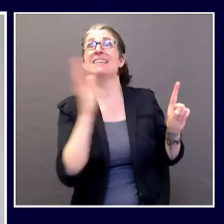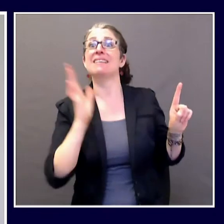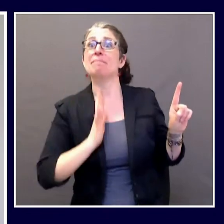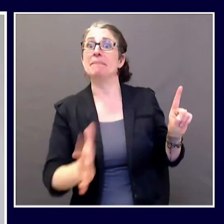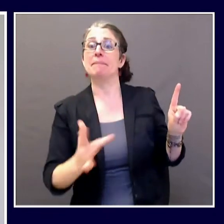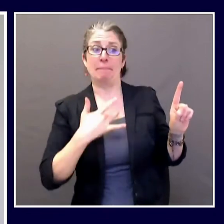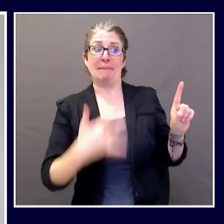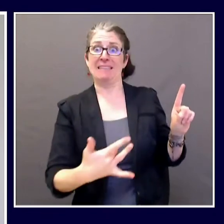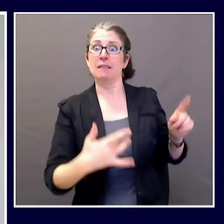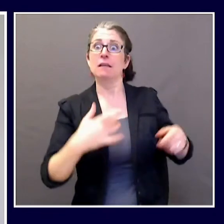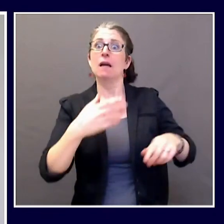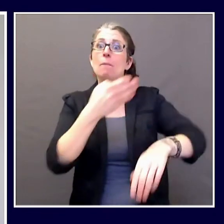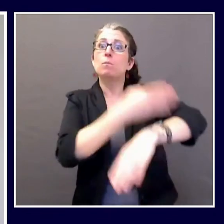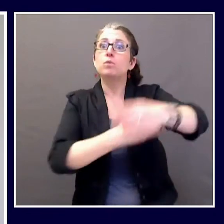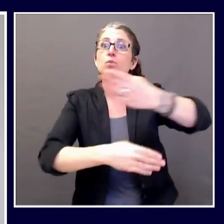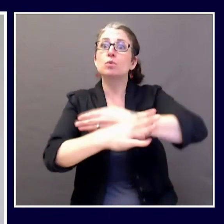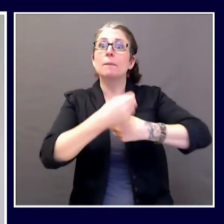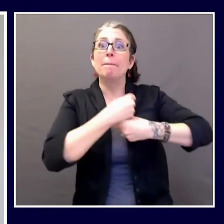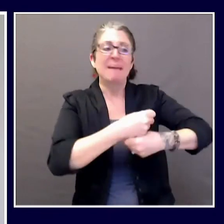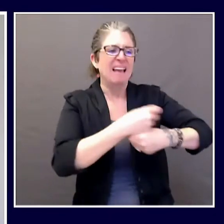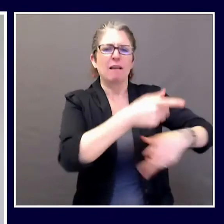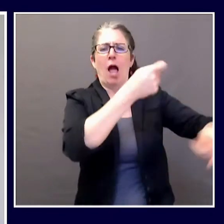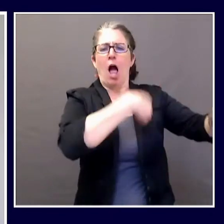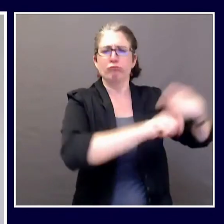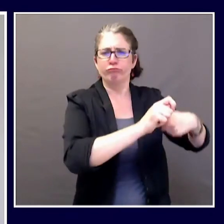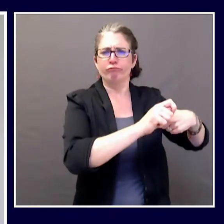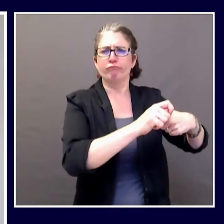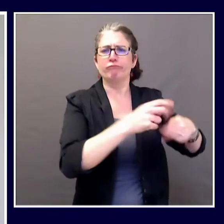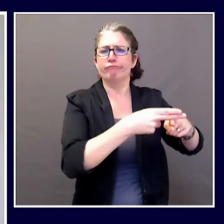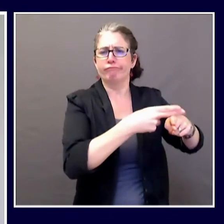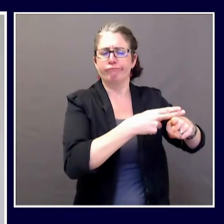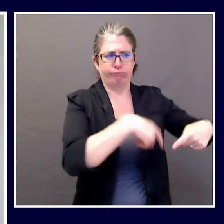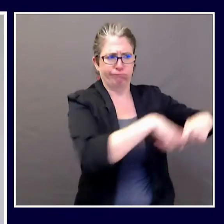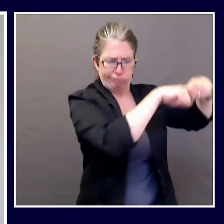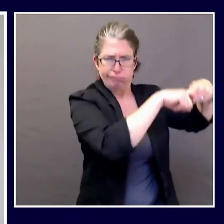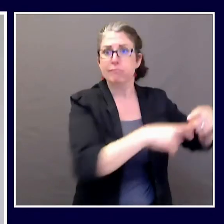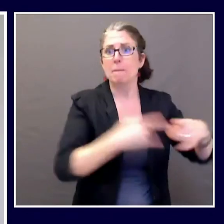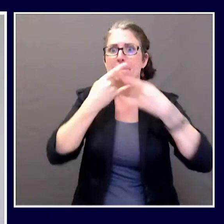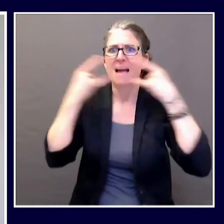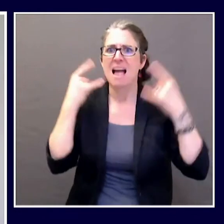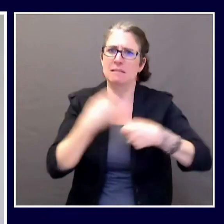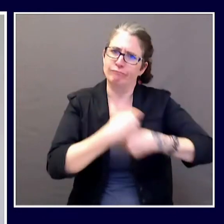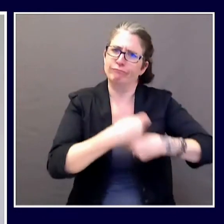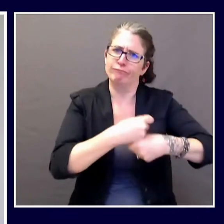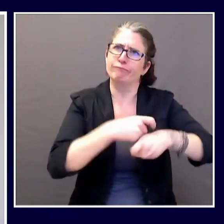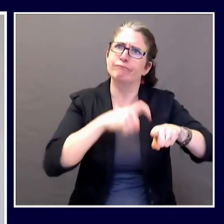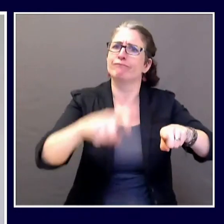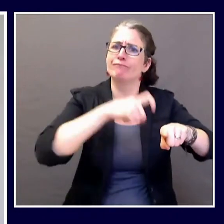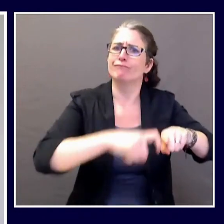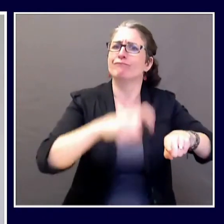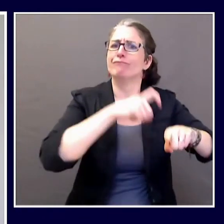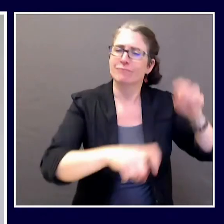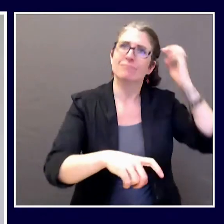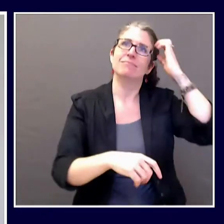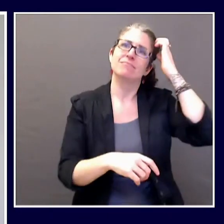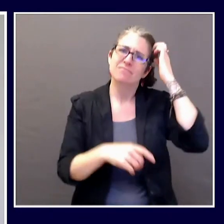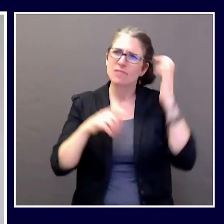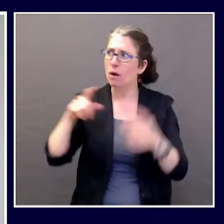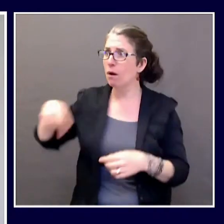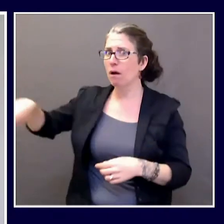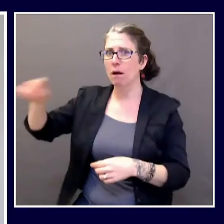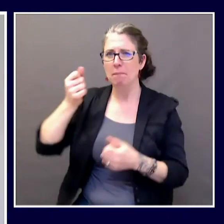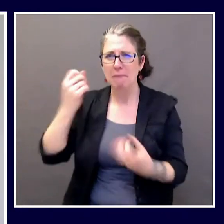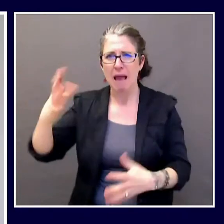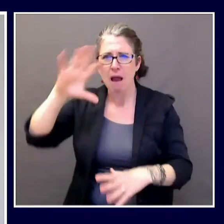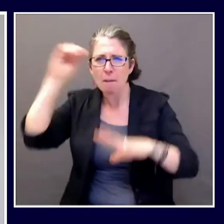seams. Now, some of the problems that we experienced during COVID are long-standing, and the pandemic brought them